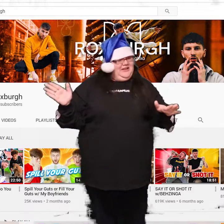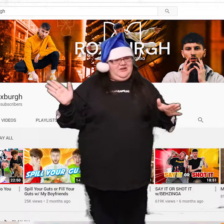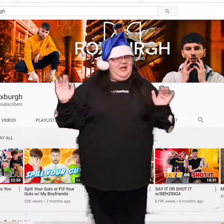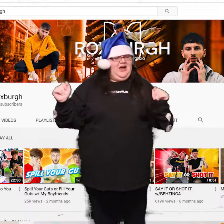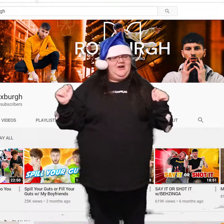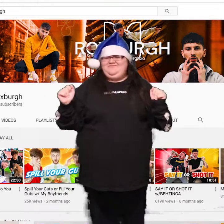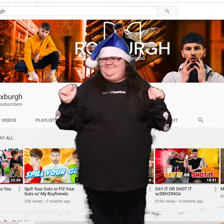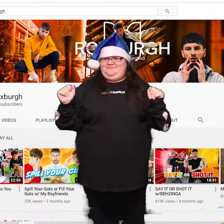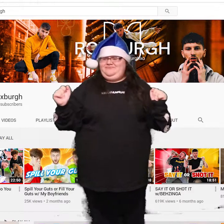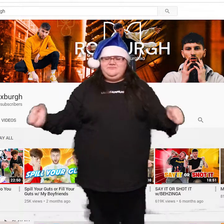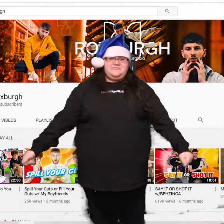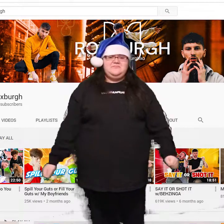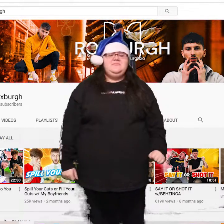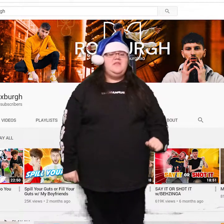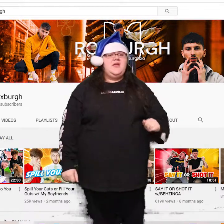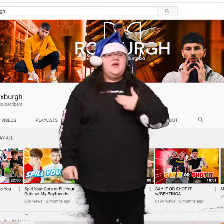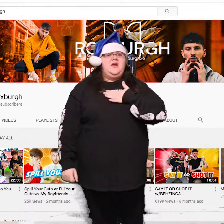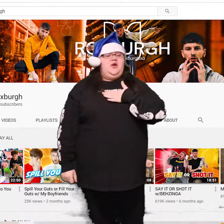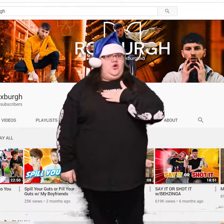had a little,